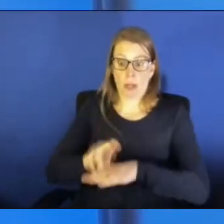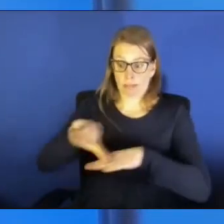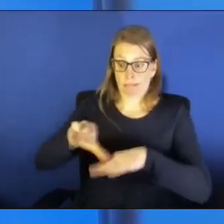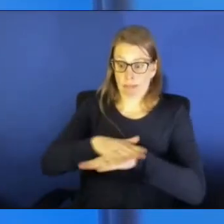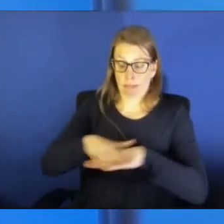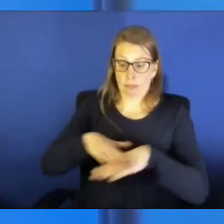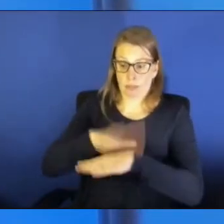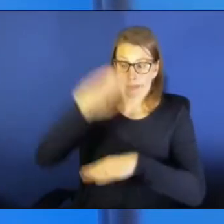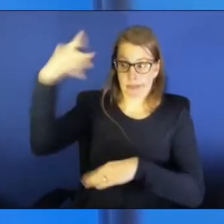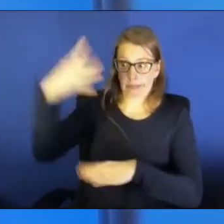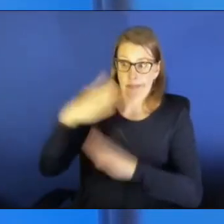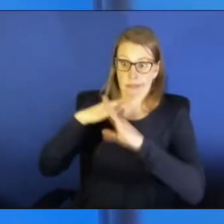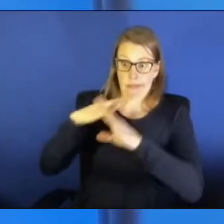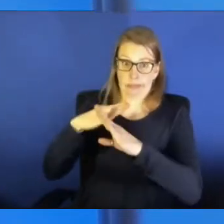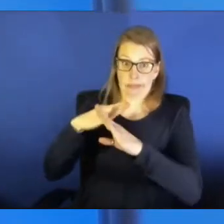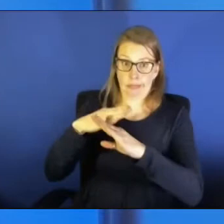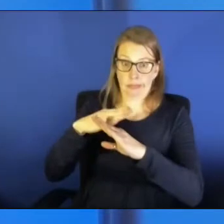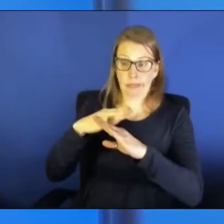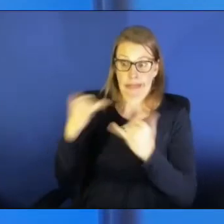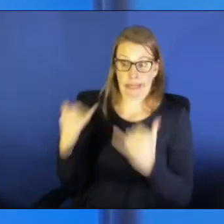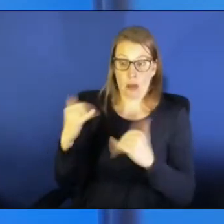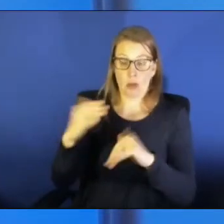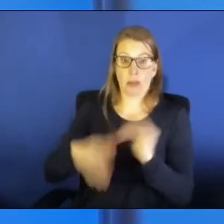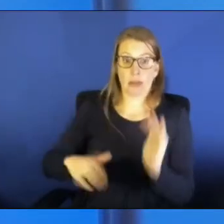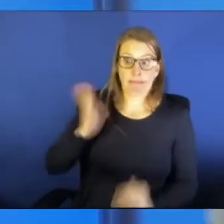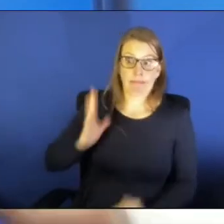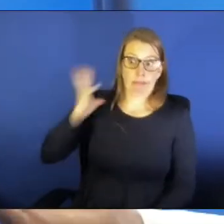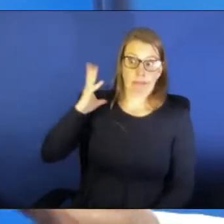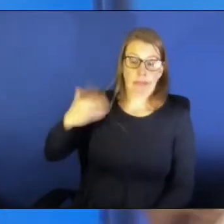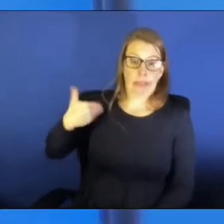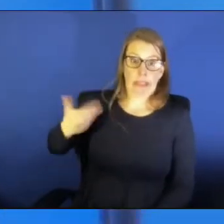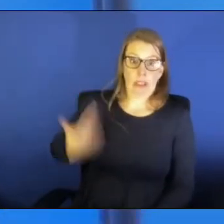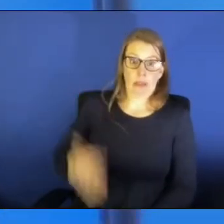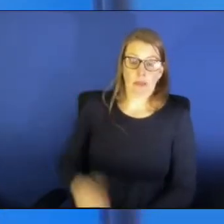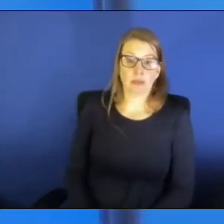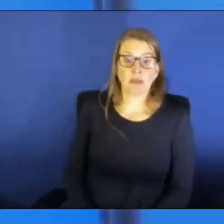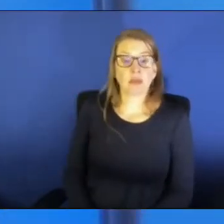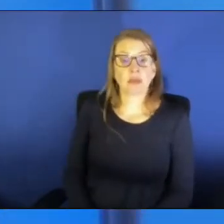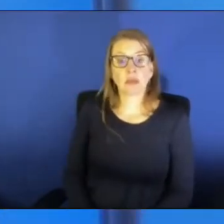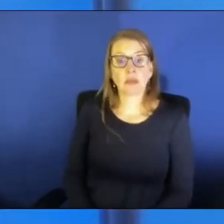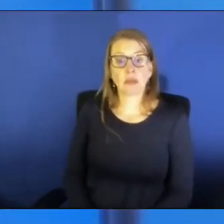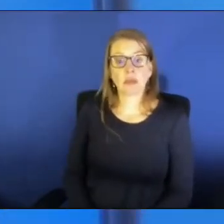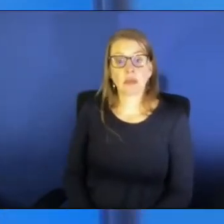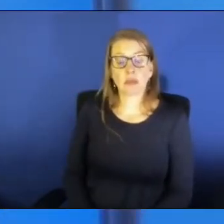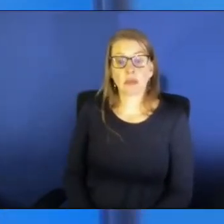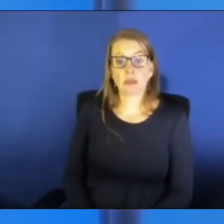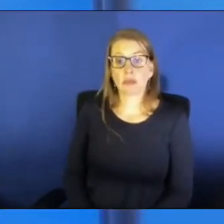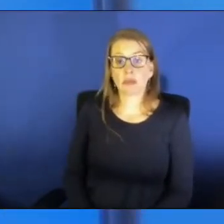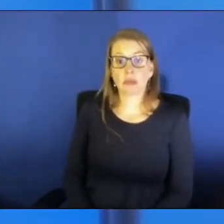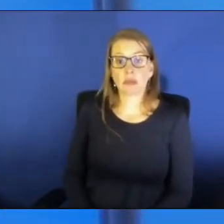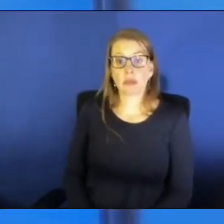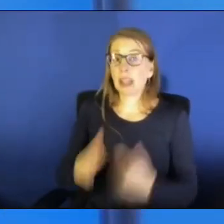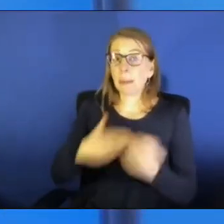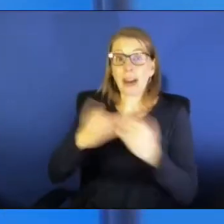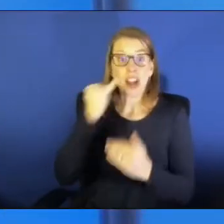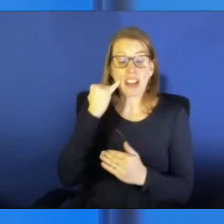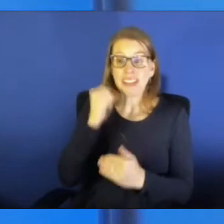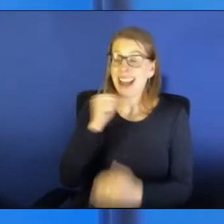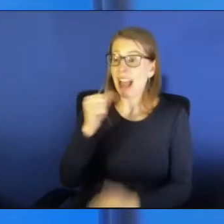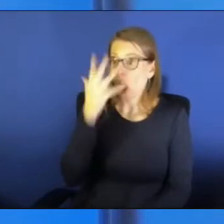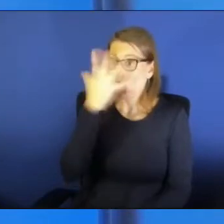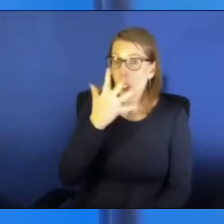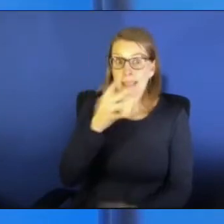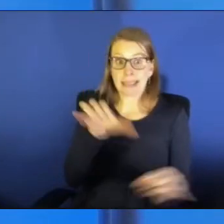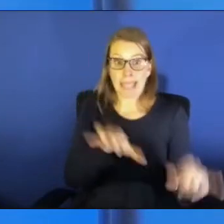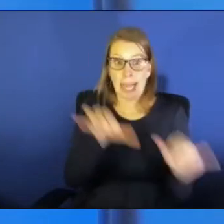even if you have much darker skin than I do and a much different complexion than I do, you're still, if you're not wearing sunscreen, if you're not wearing